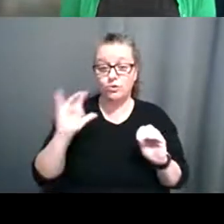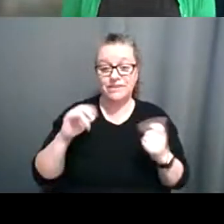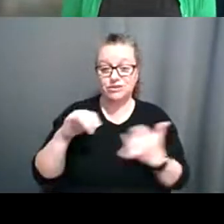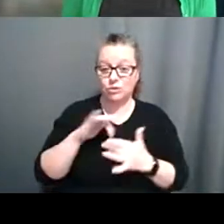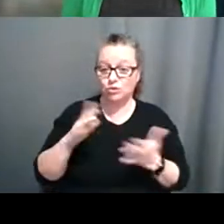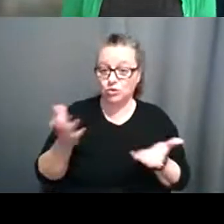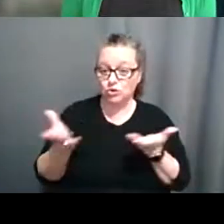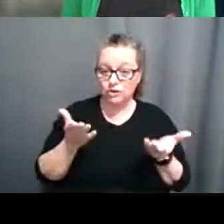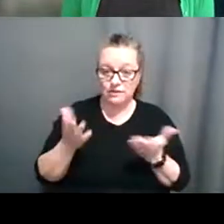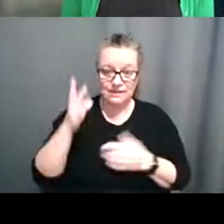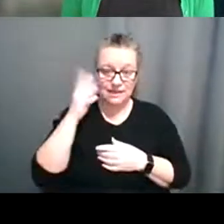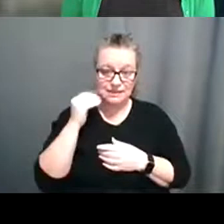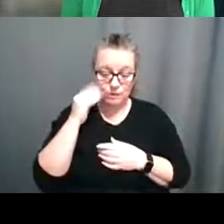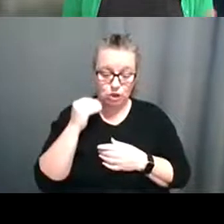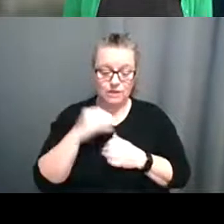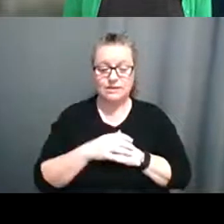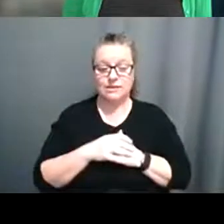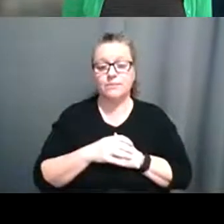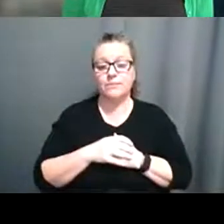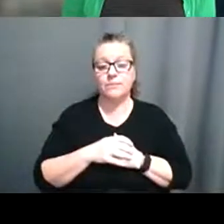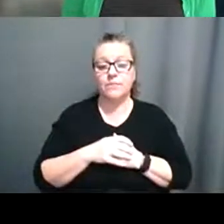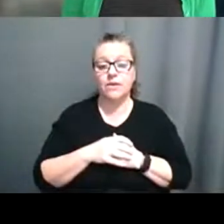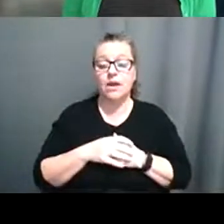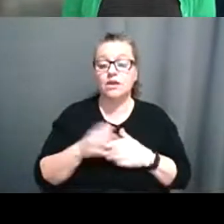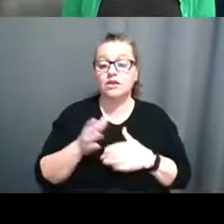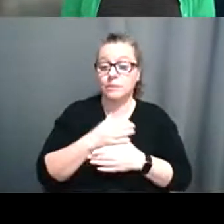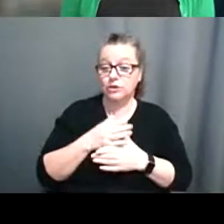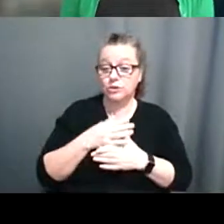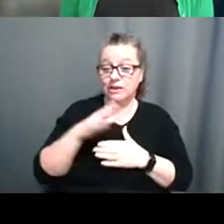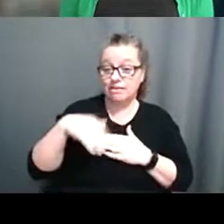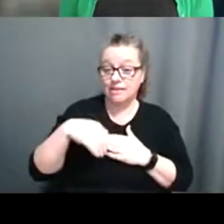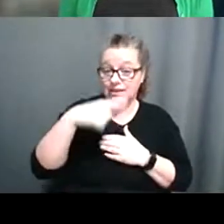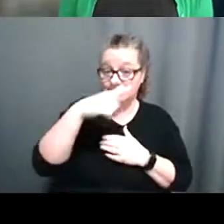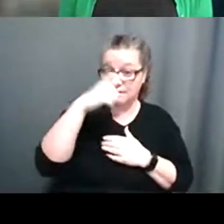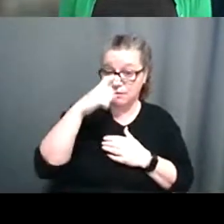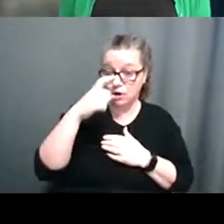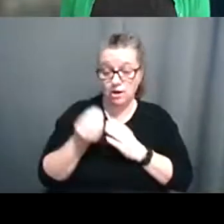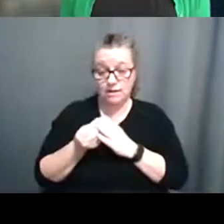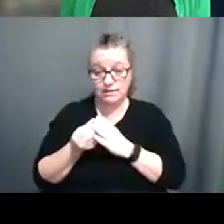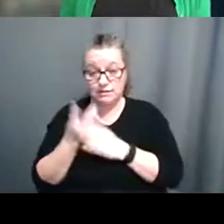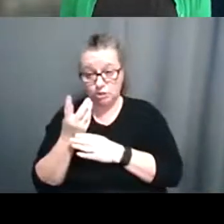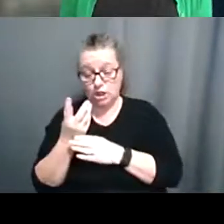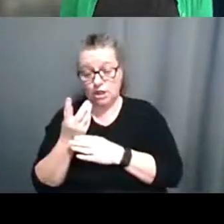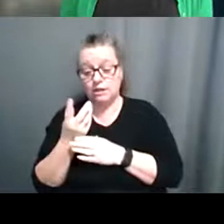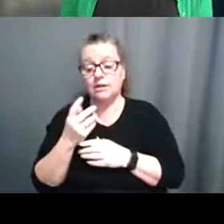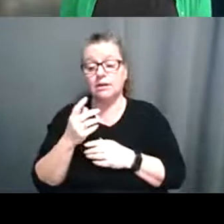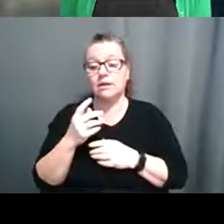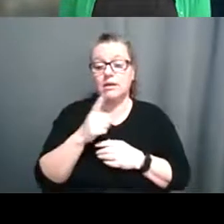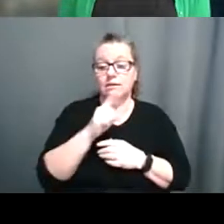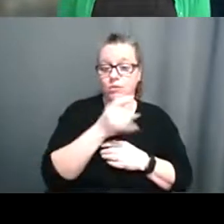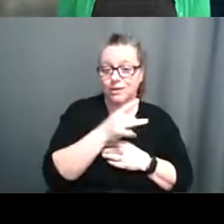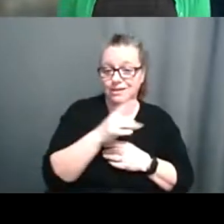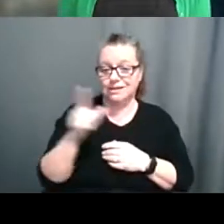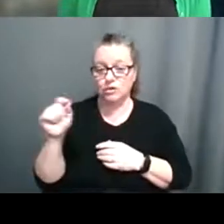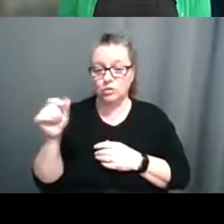experience. And between late summer of 2018 and spring of 2019, there were 3